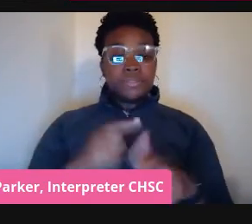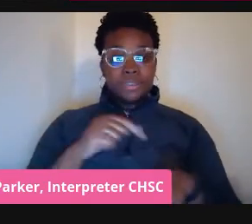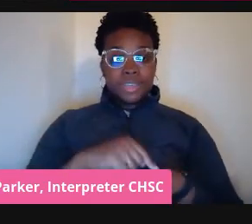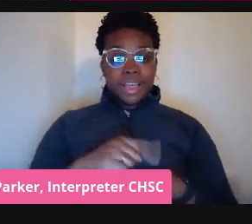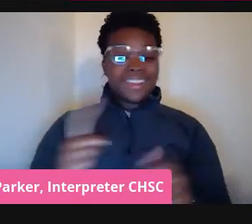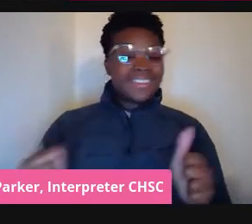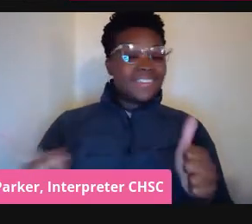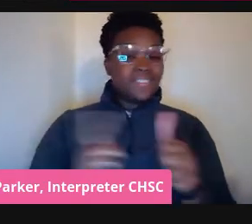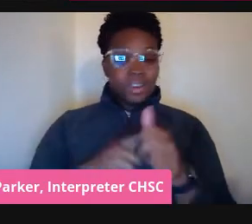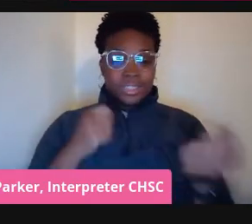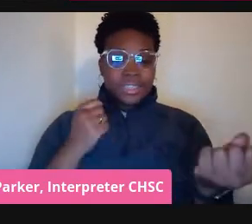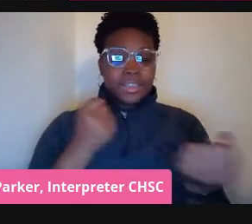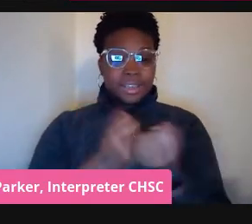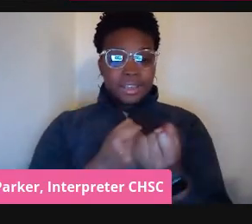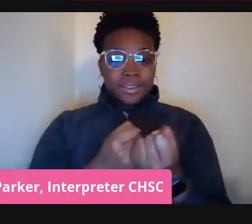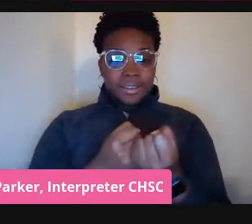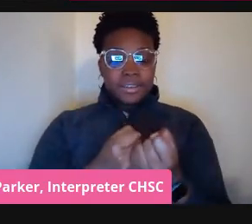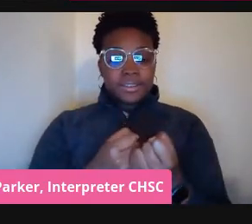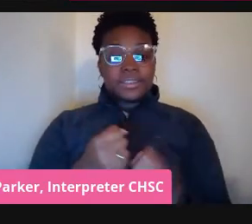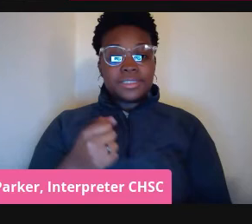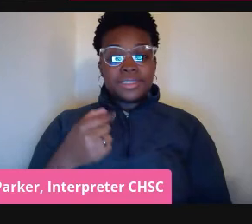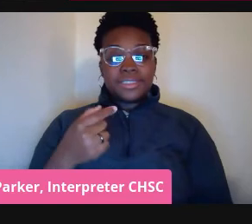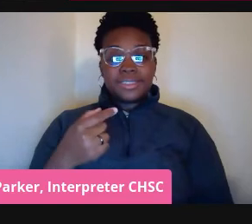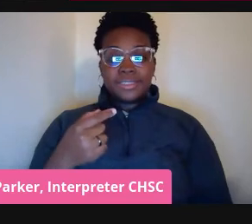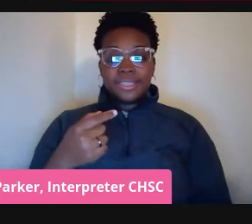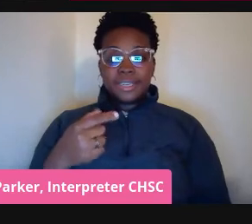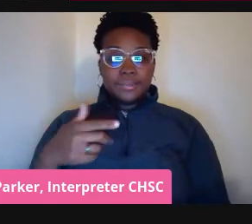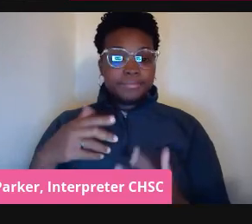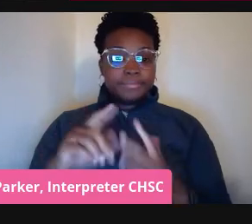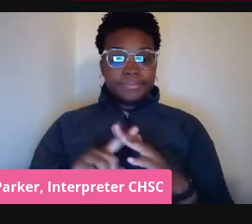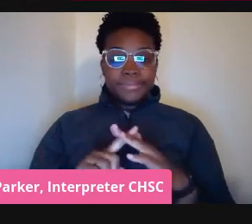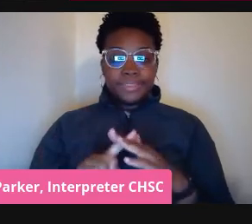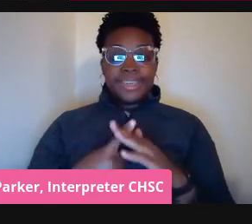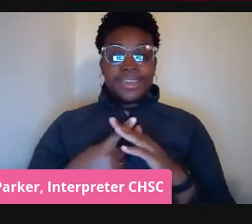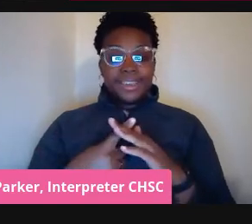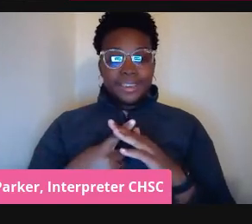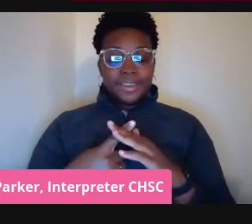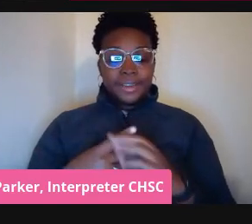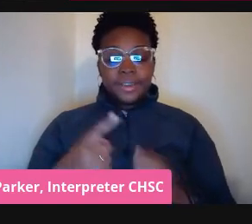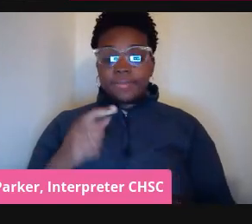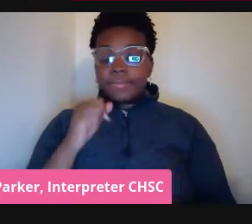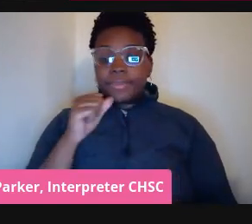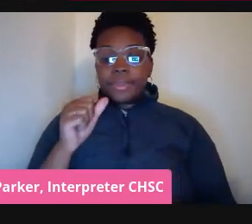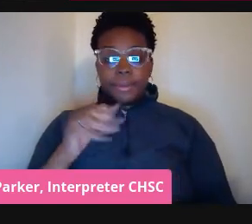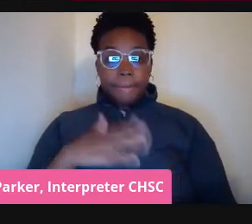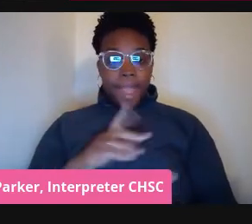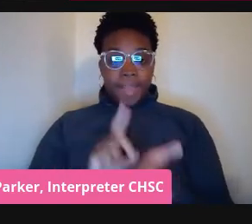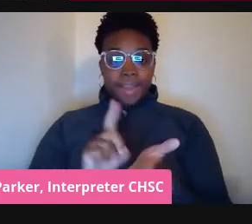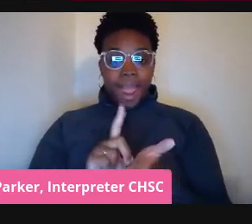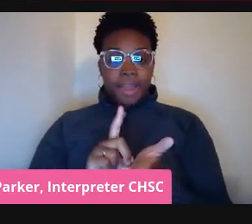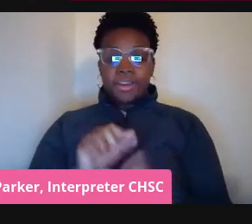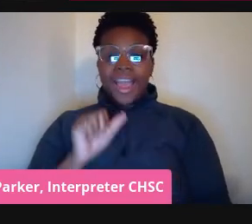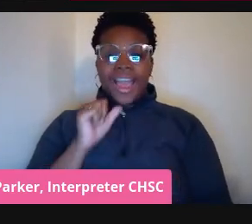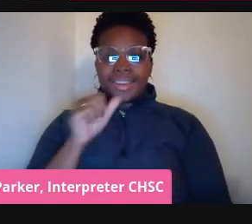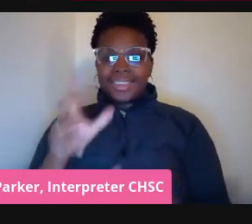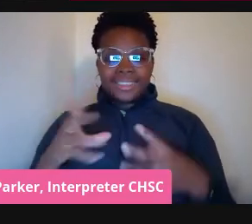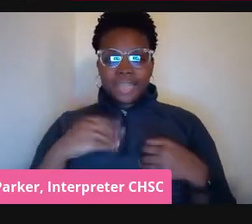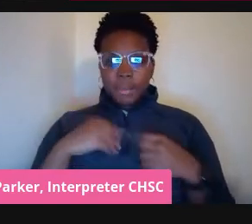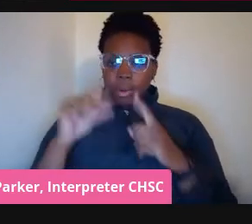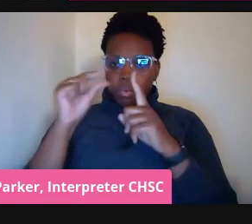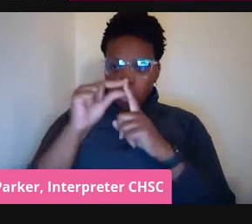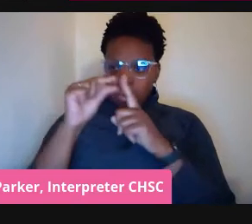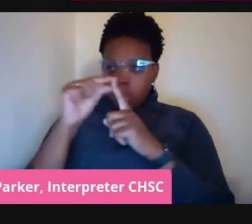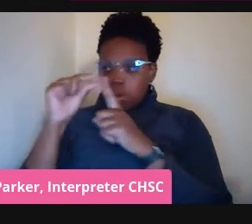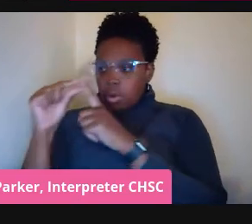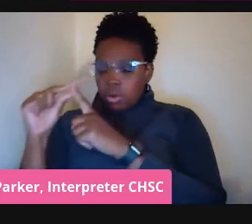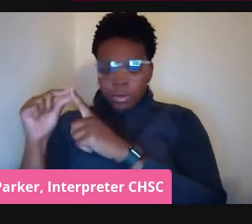advocacy gene for me kicked in because I didn't take what my doctor told me verbatim. I was trying to be